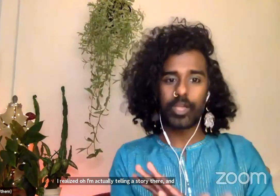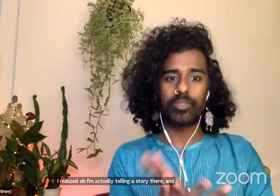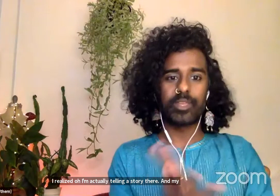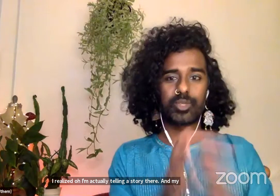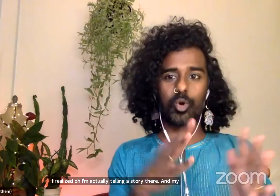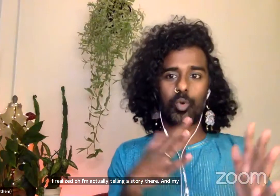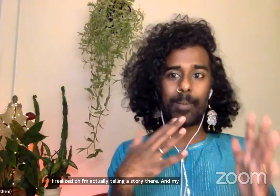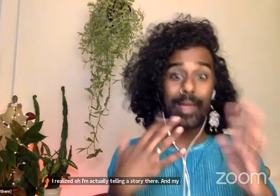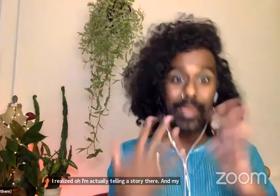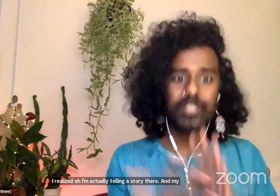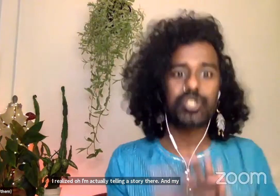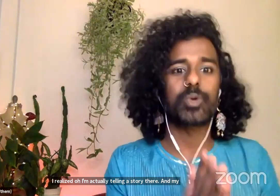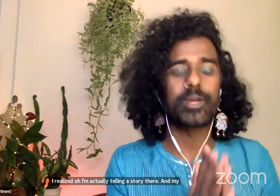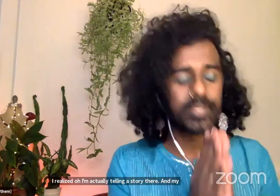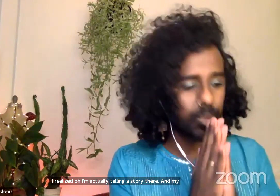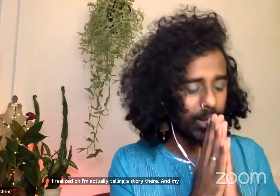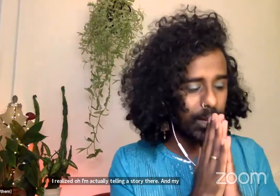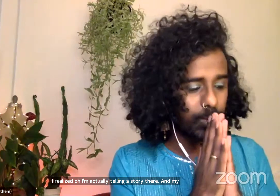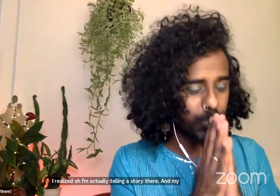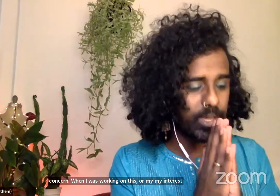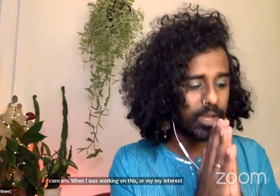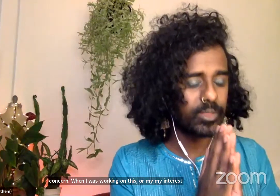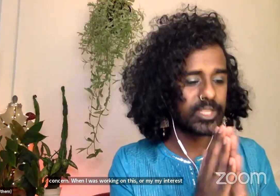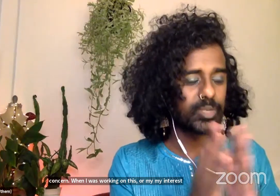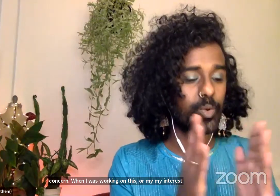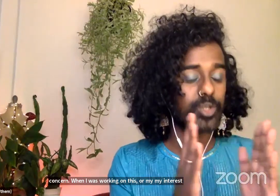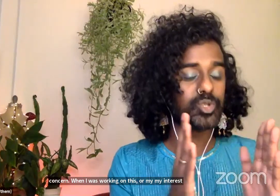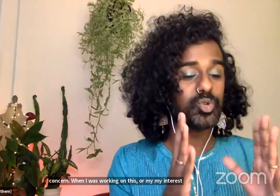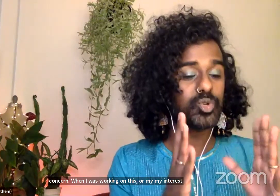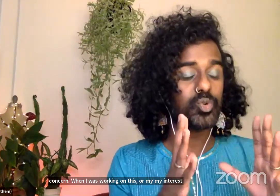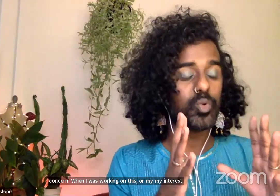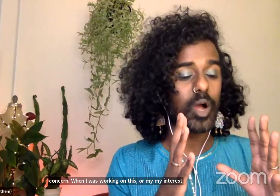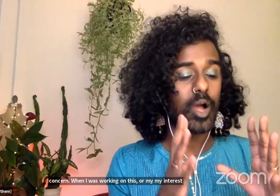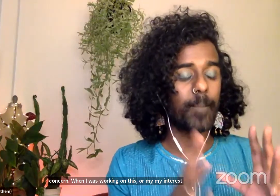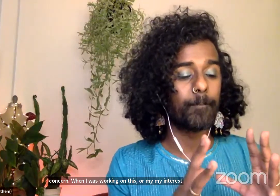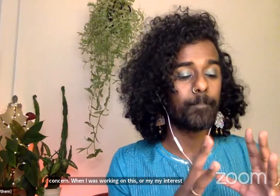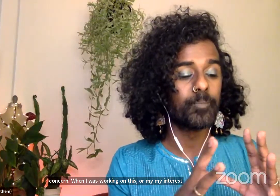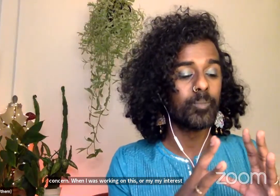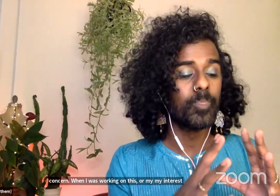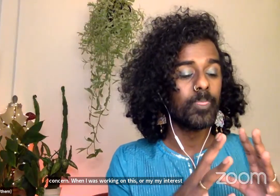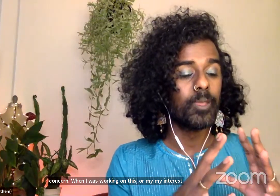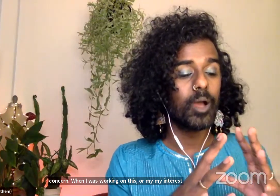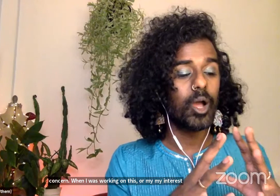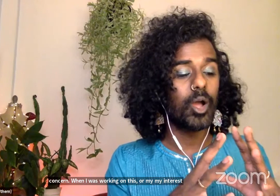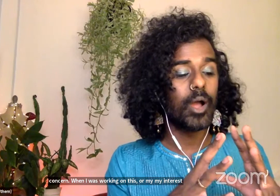was working on this, or my interest when I was working on this, was to,